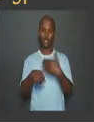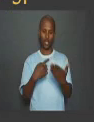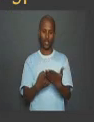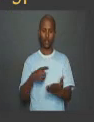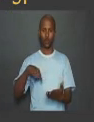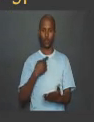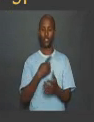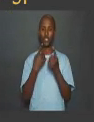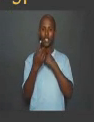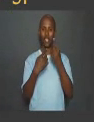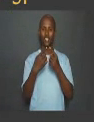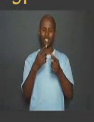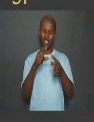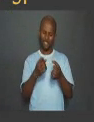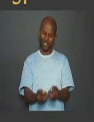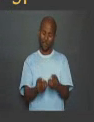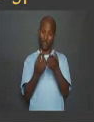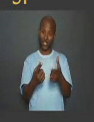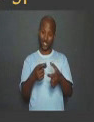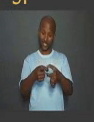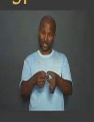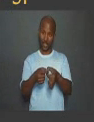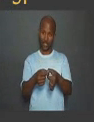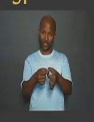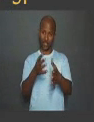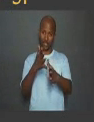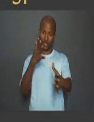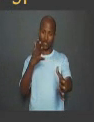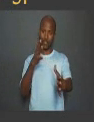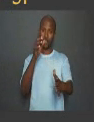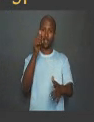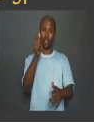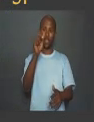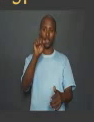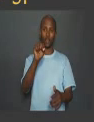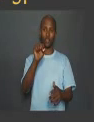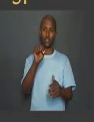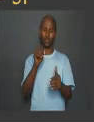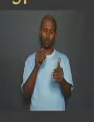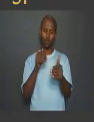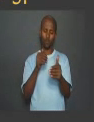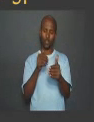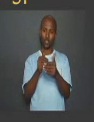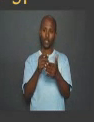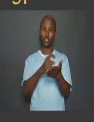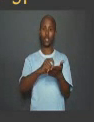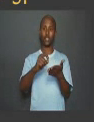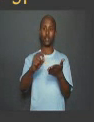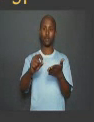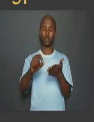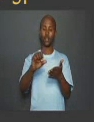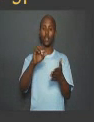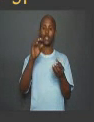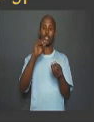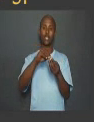say the infinite series an converges and is written as the